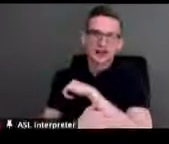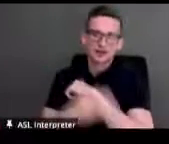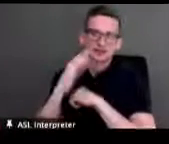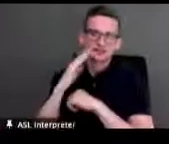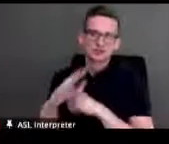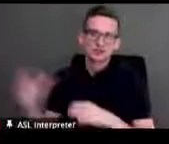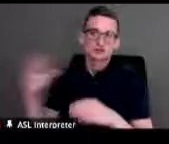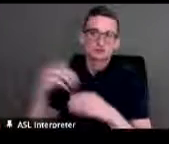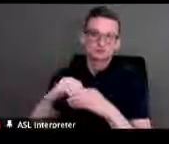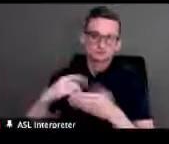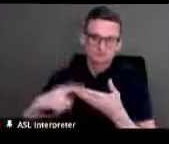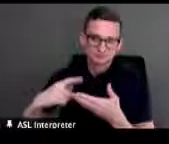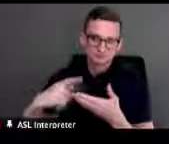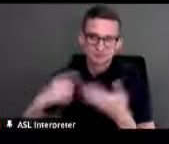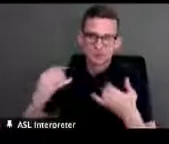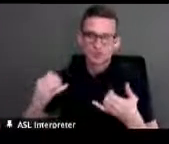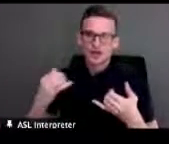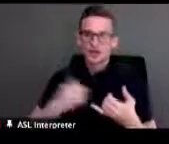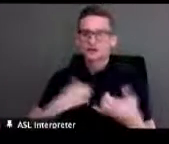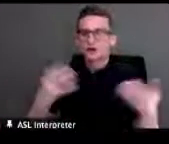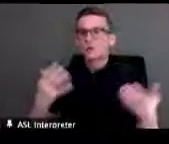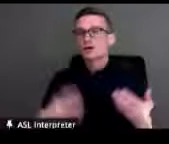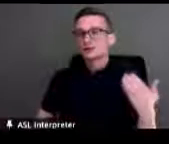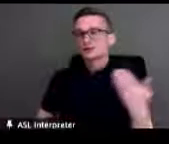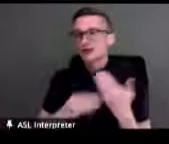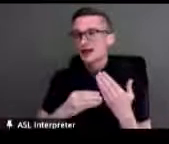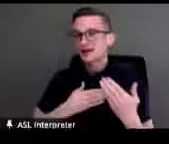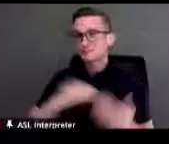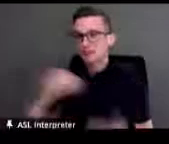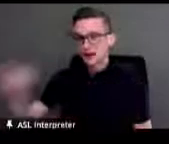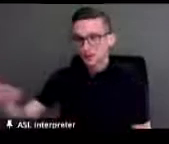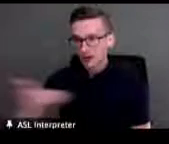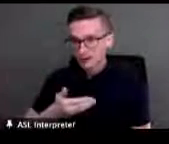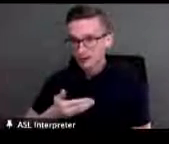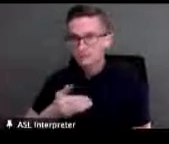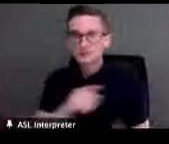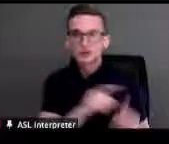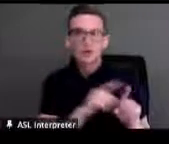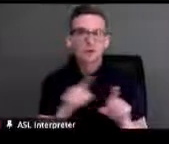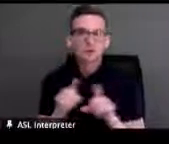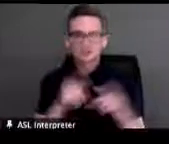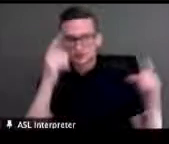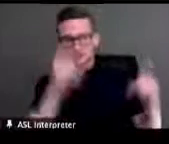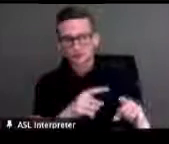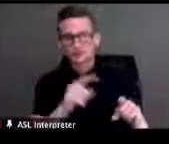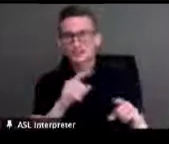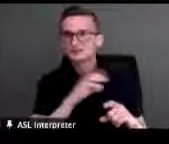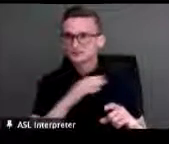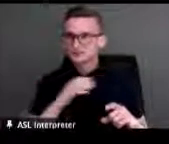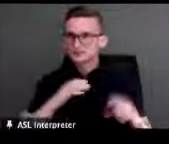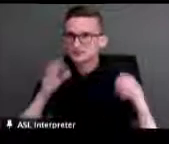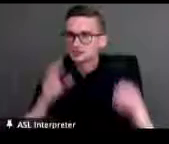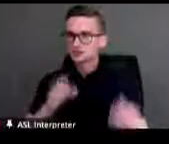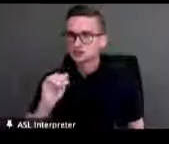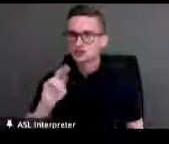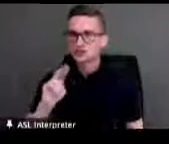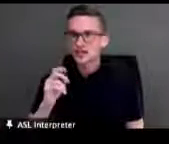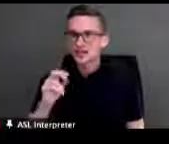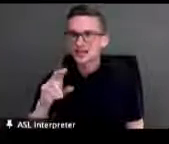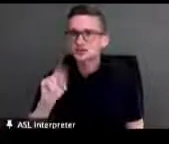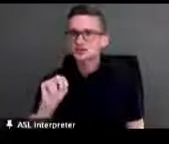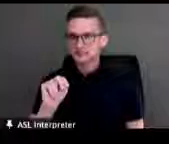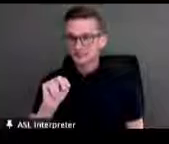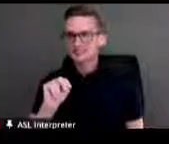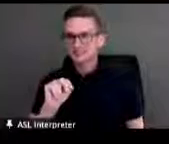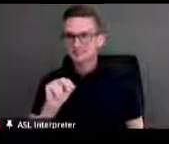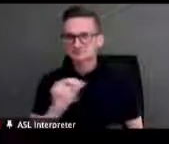to also add my welcomes to you all and also want to echo what Commissioner Anderson said. We appreciate any of you who are able to